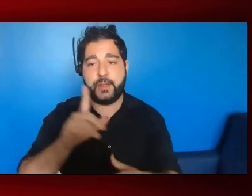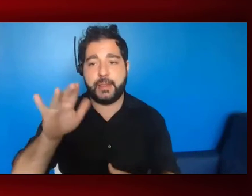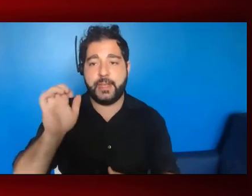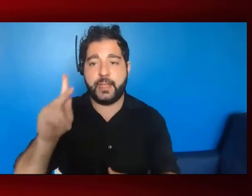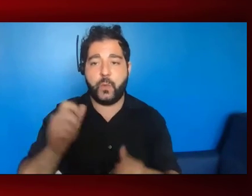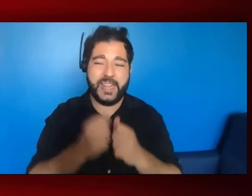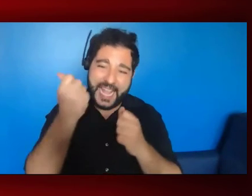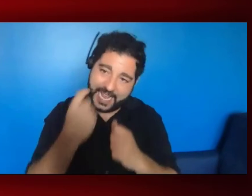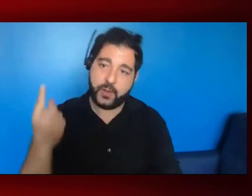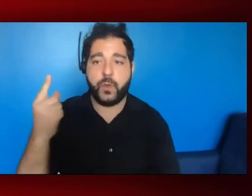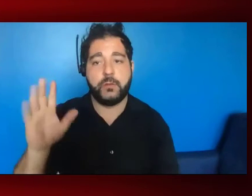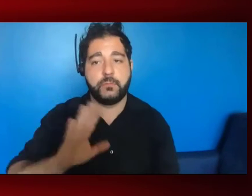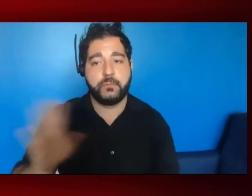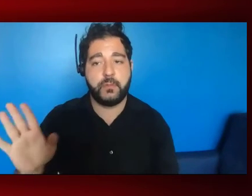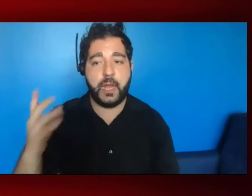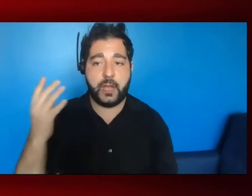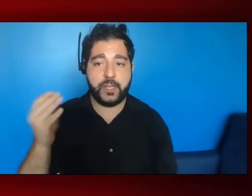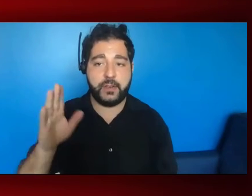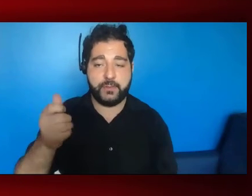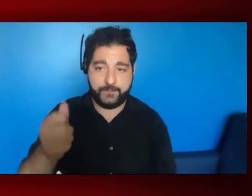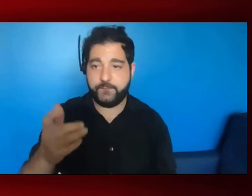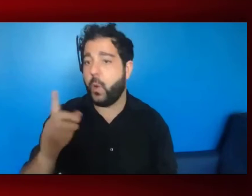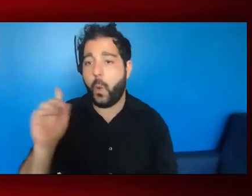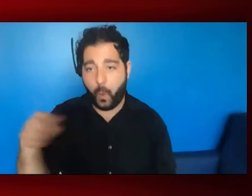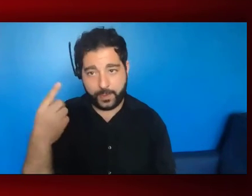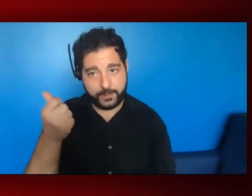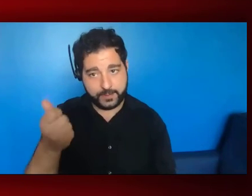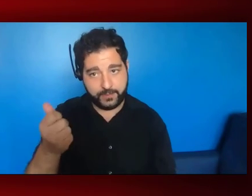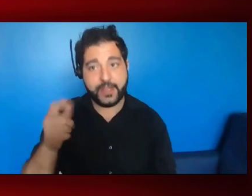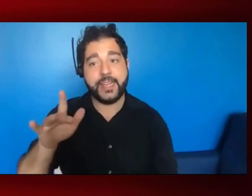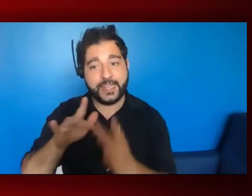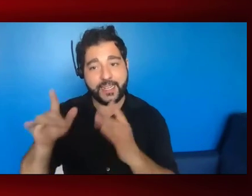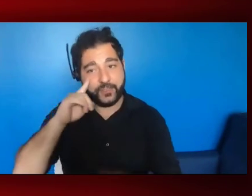anyone outside of yourself. Your links are for you.